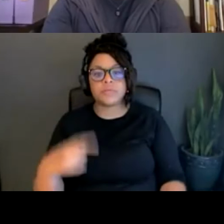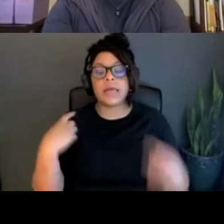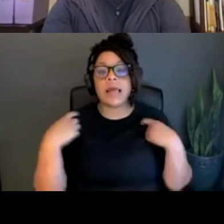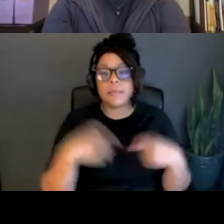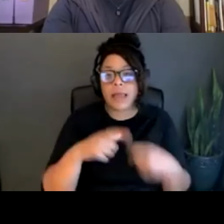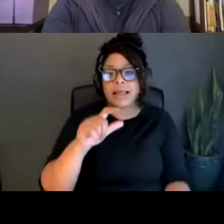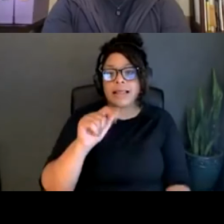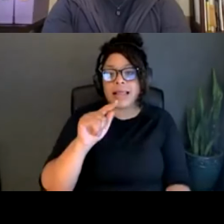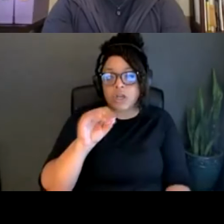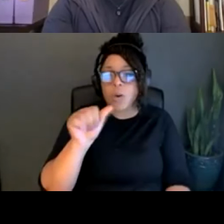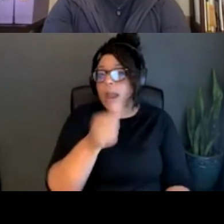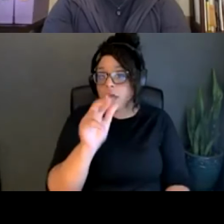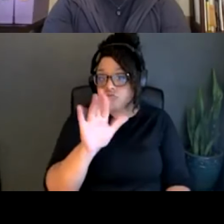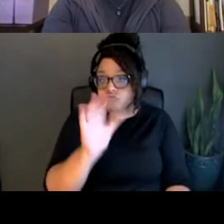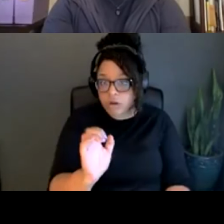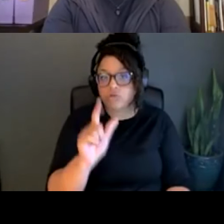race at